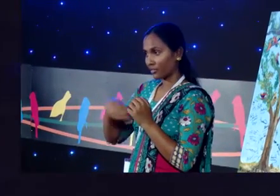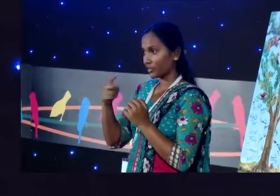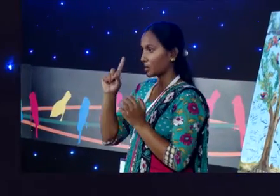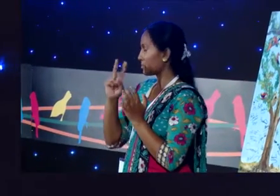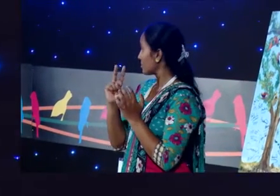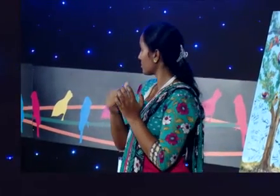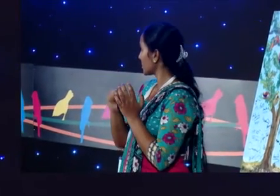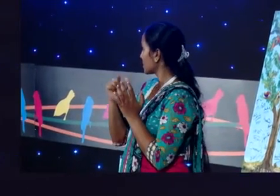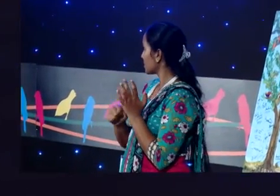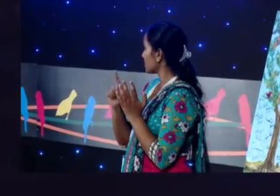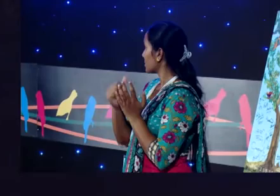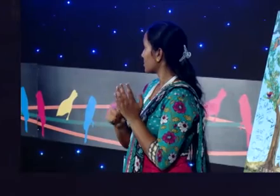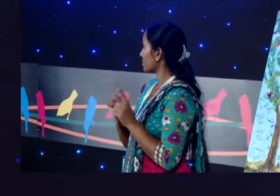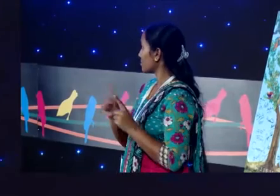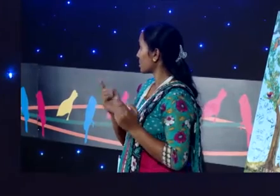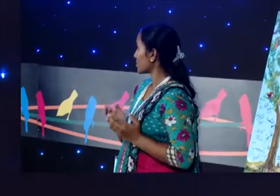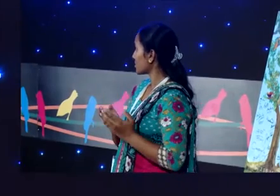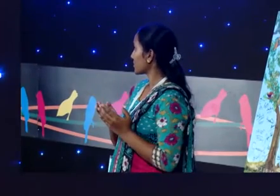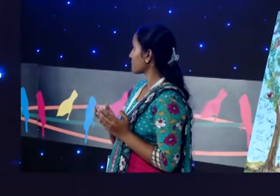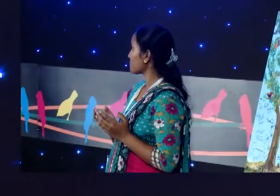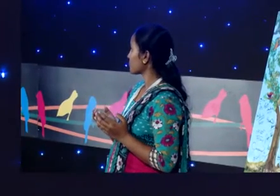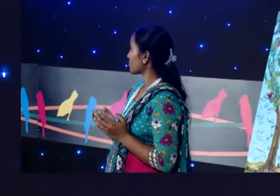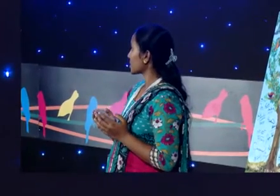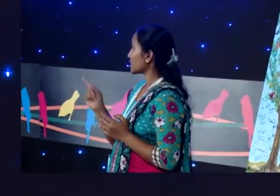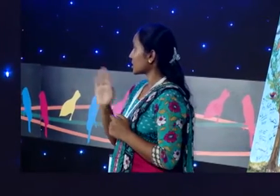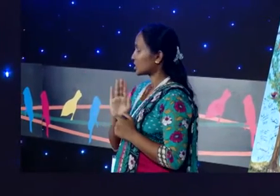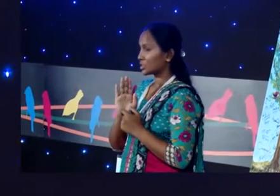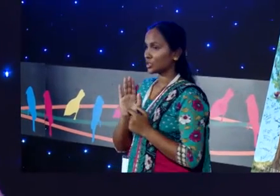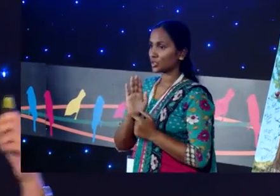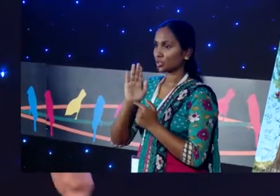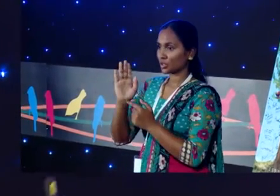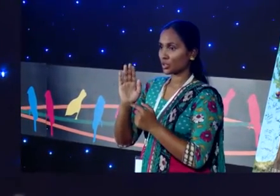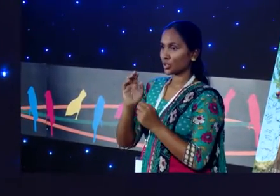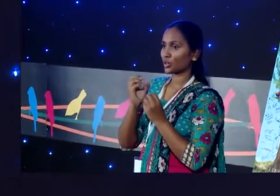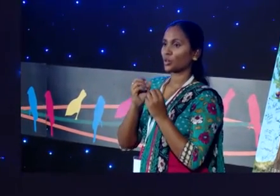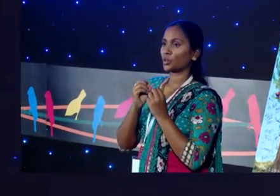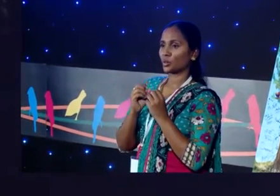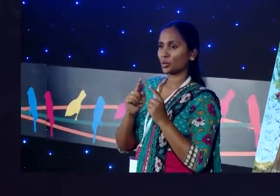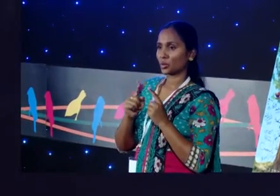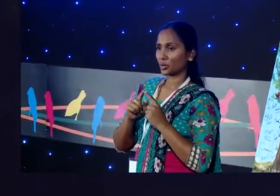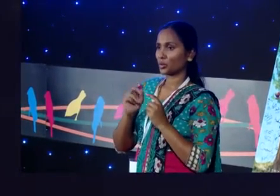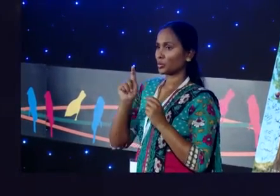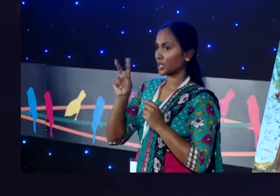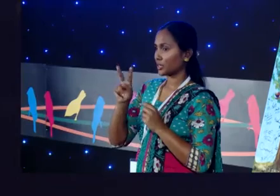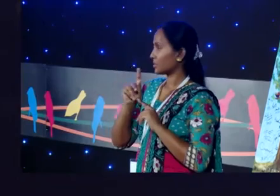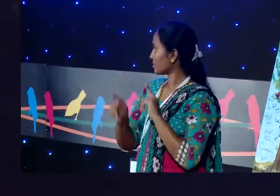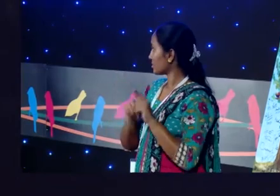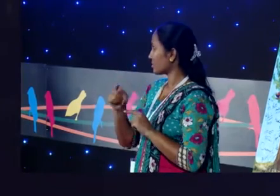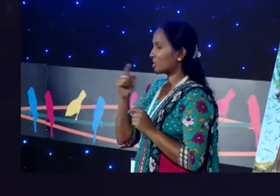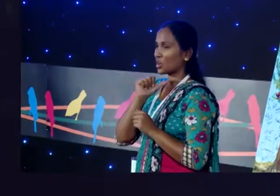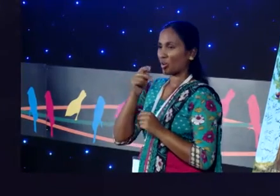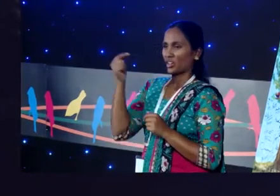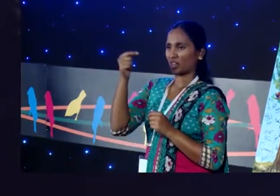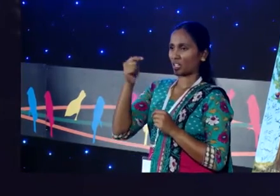this whole thing is that by reporting positive news, we are showing to media at large that, you know, it's not just negative news that